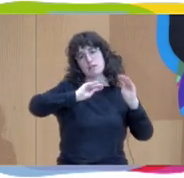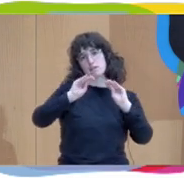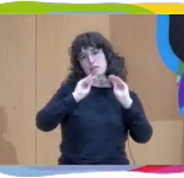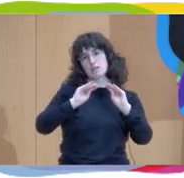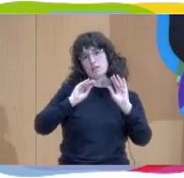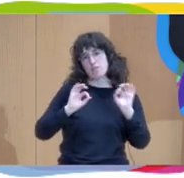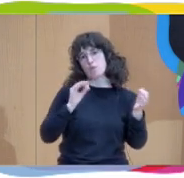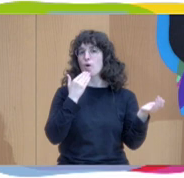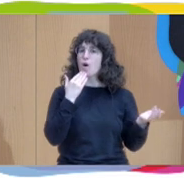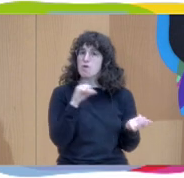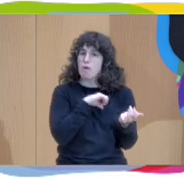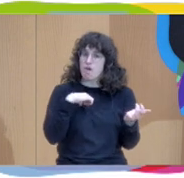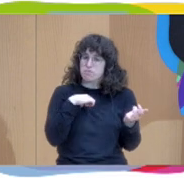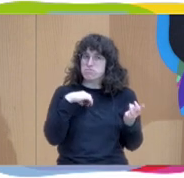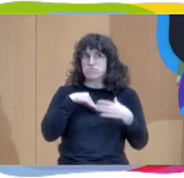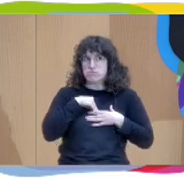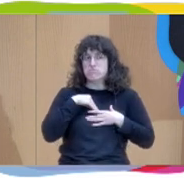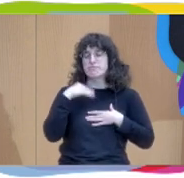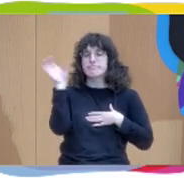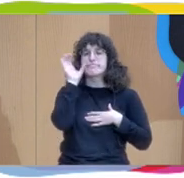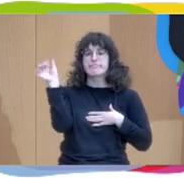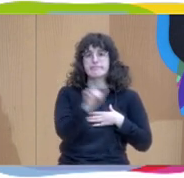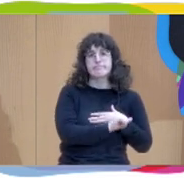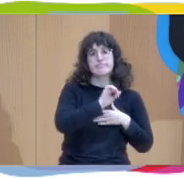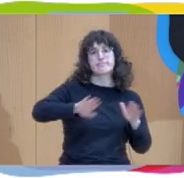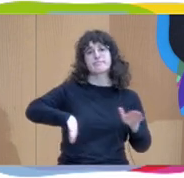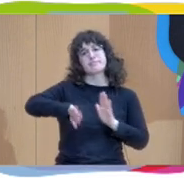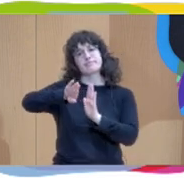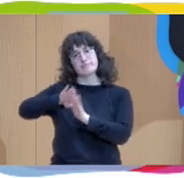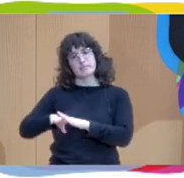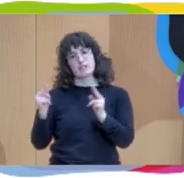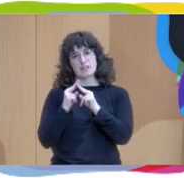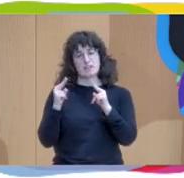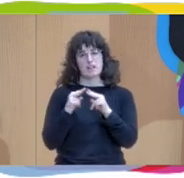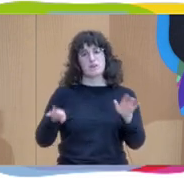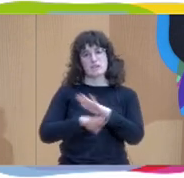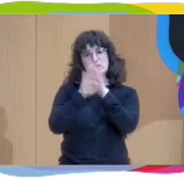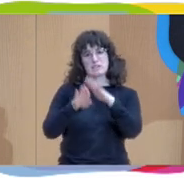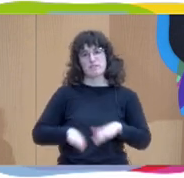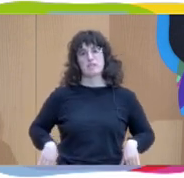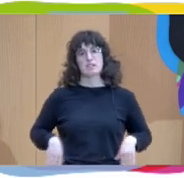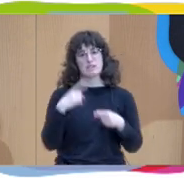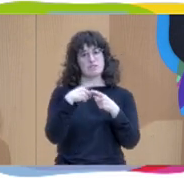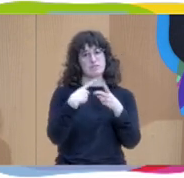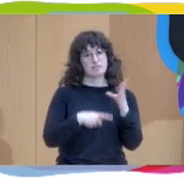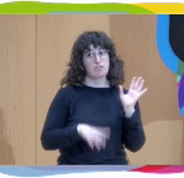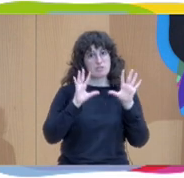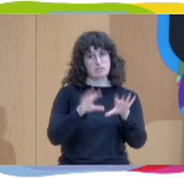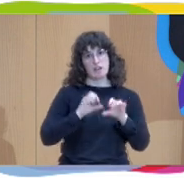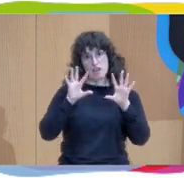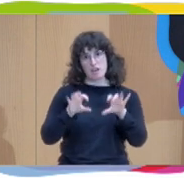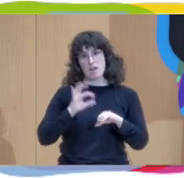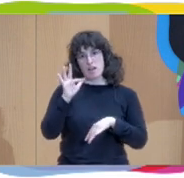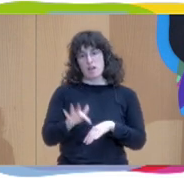final survey. All this learning I have been doing and the world of possibilities that it has